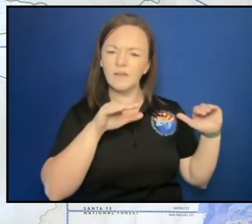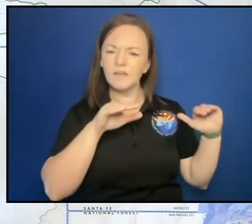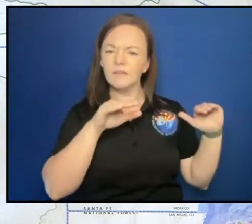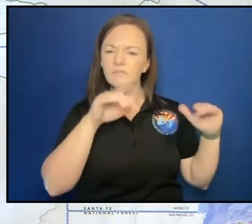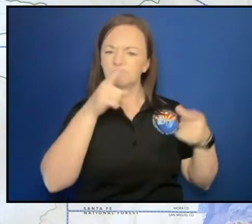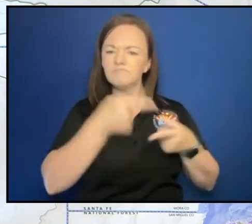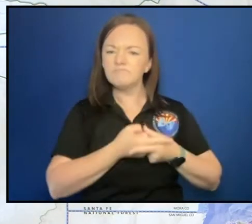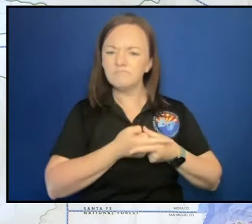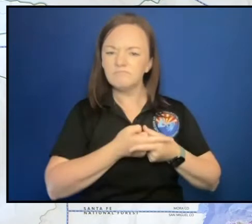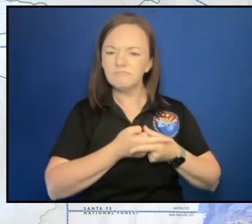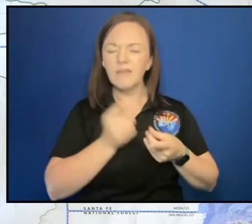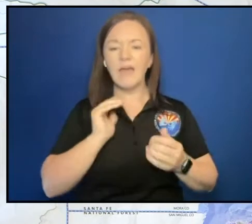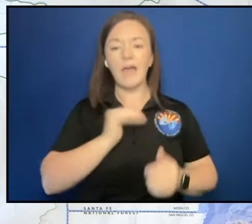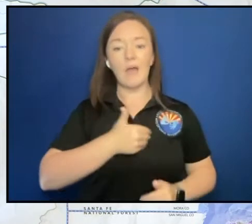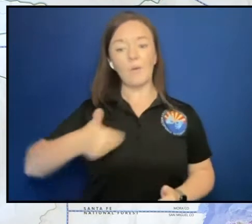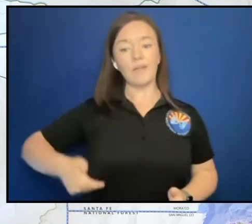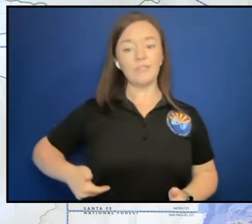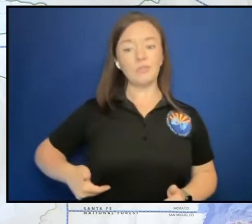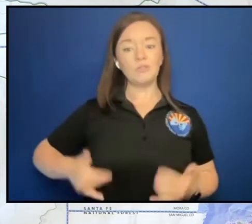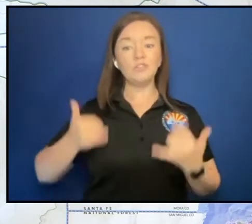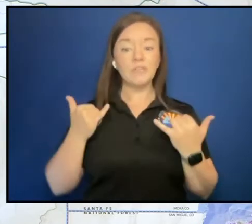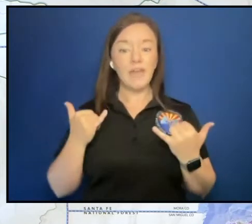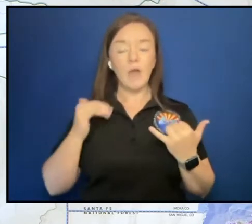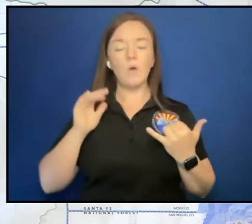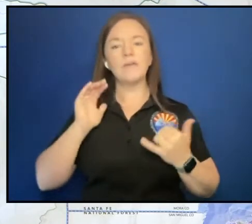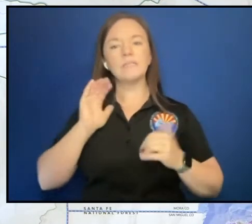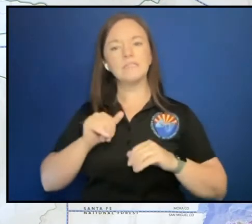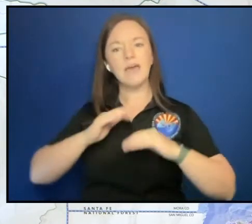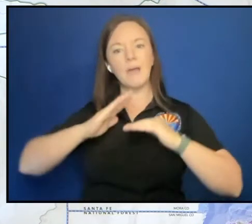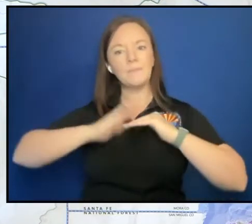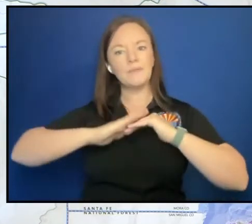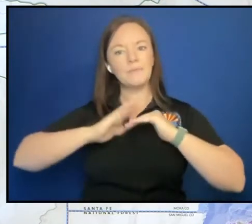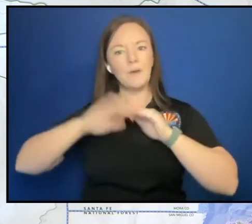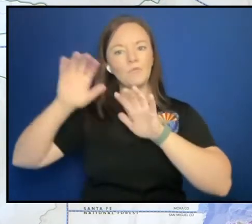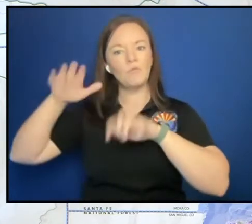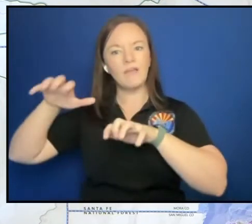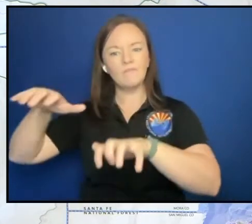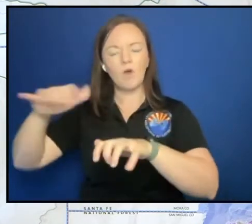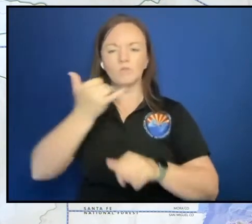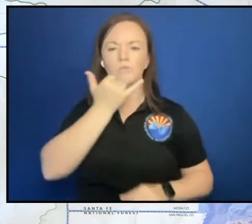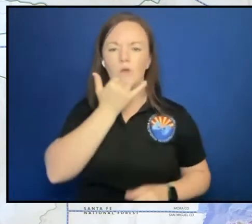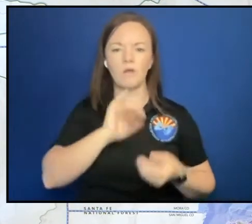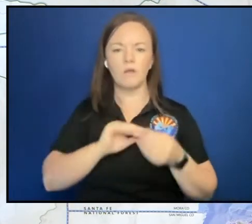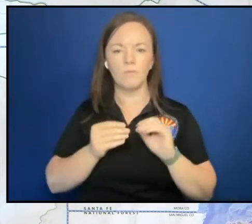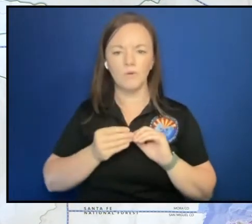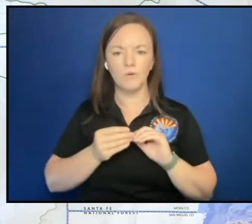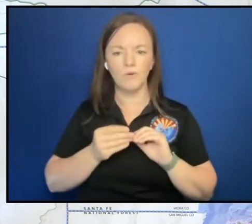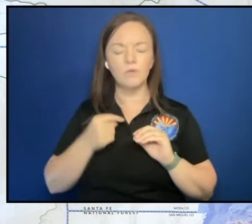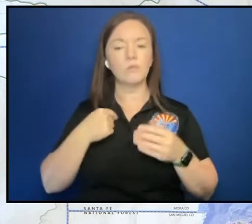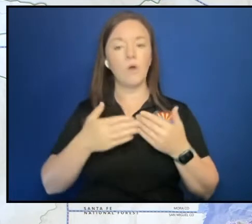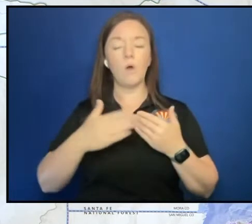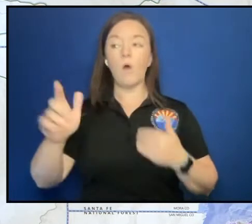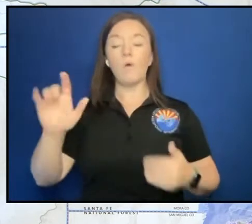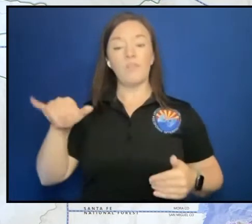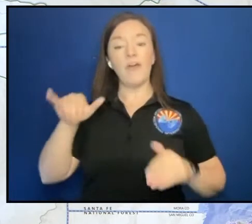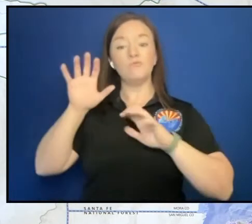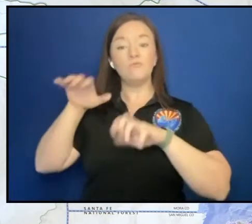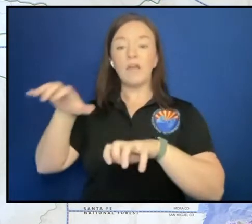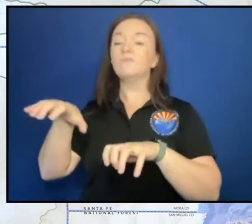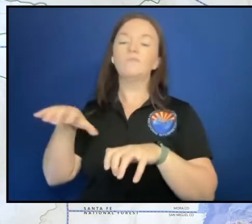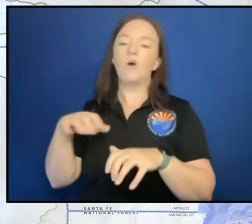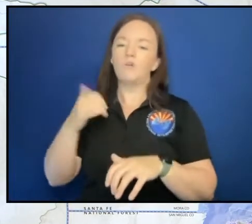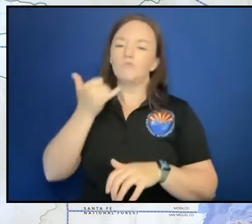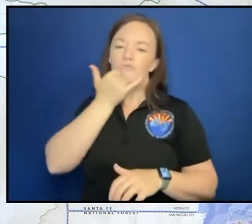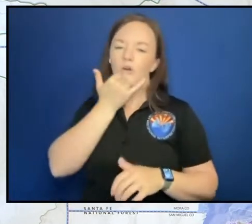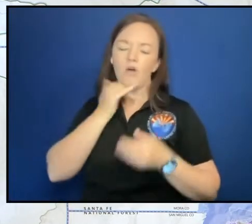our intuition now is that threshold is wrong. And so then we go forward saying, oh man, that threshold was wrong. So next time it rains that much,